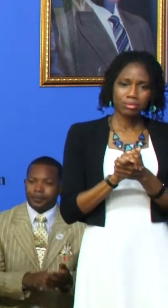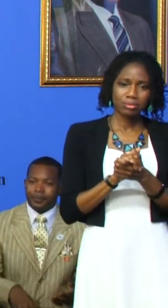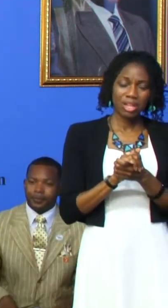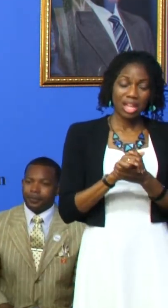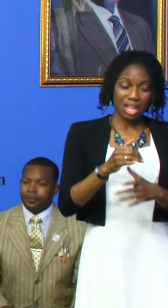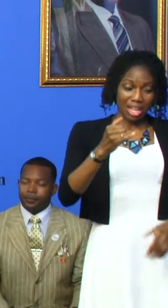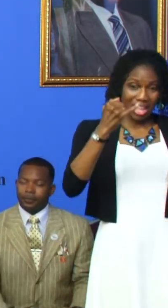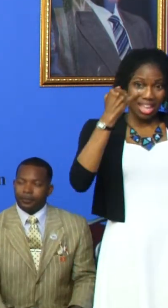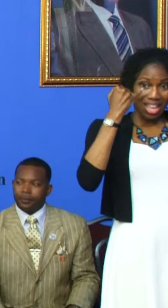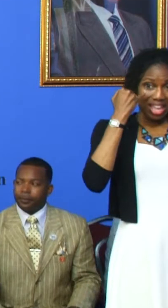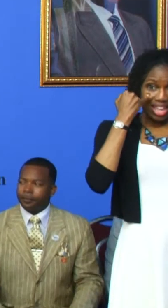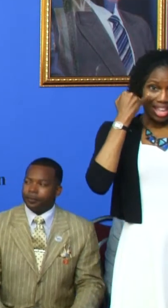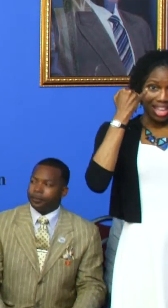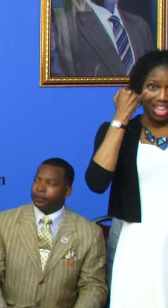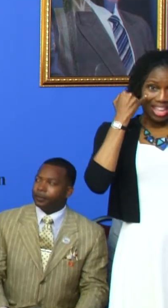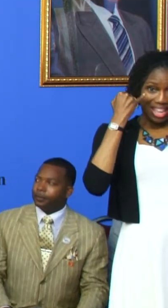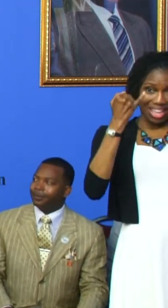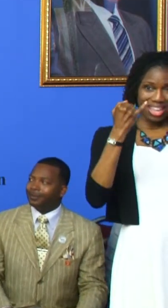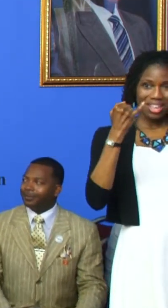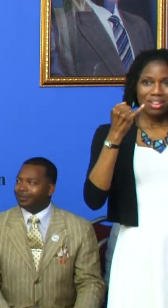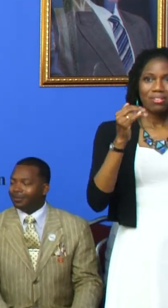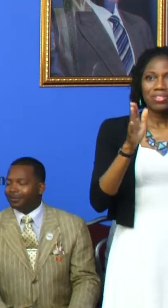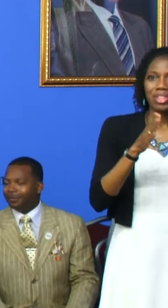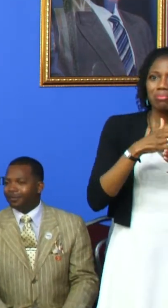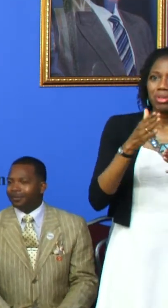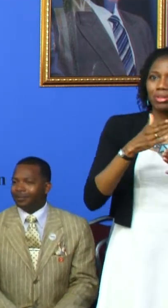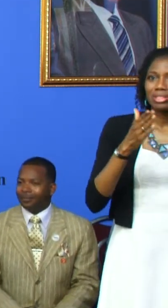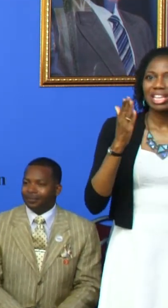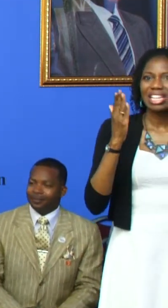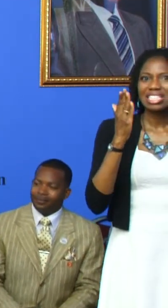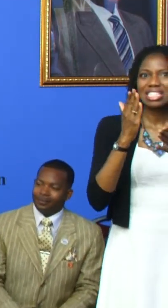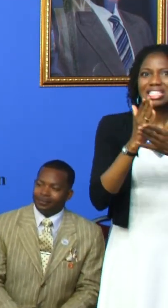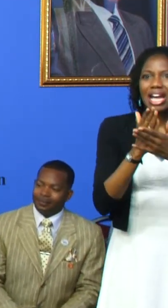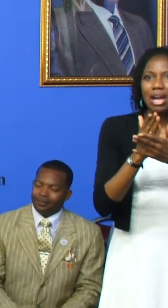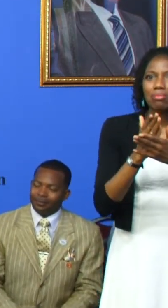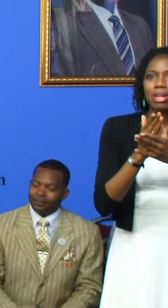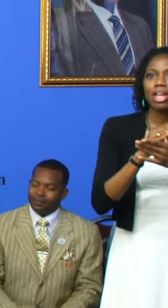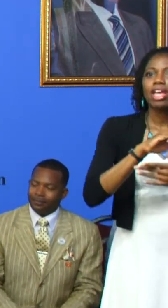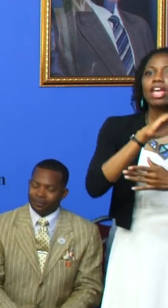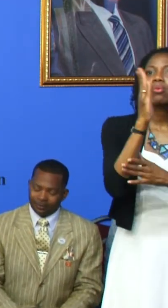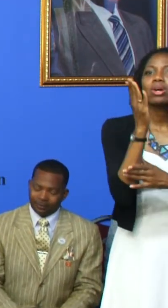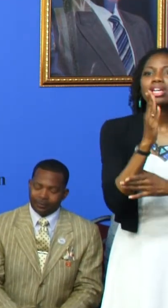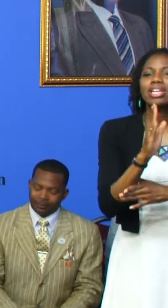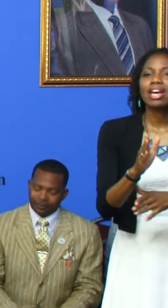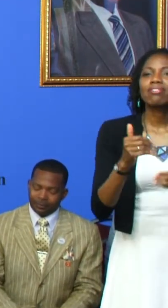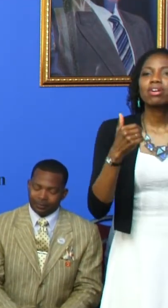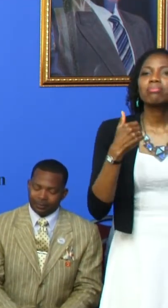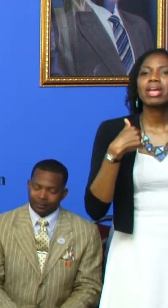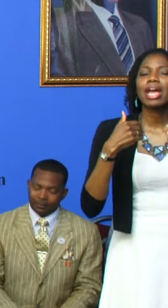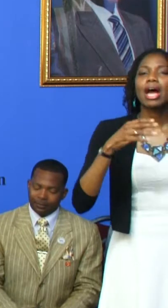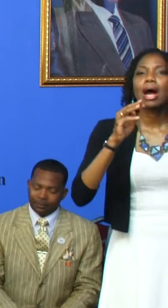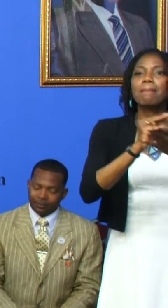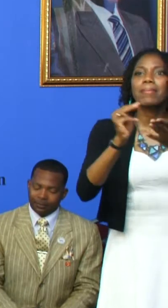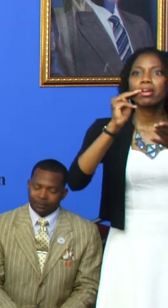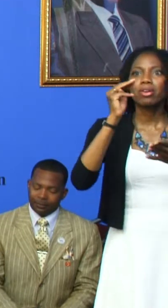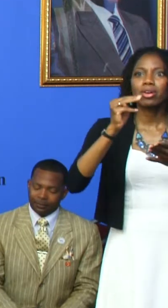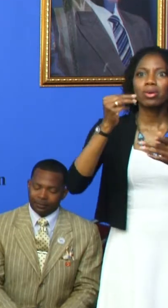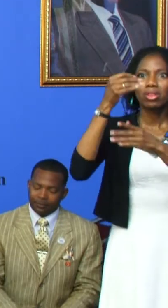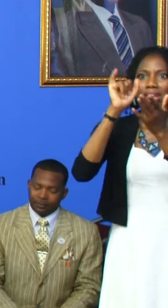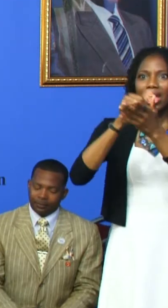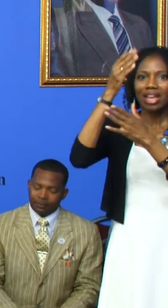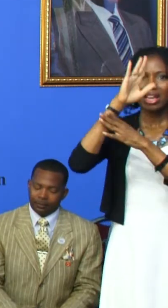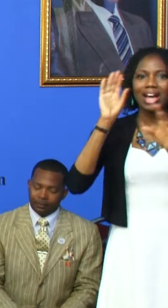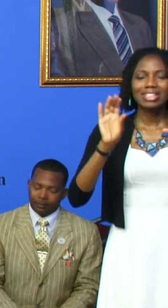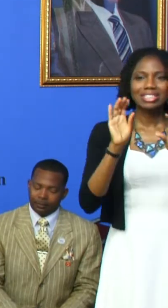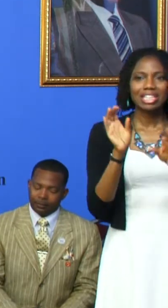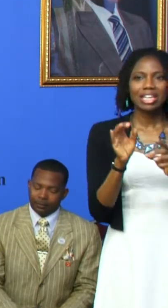If the music had jammed, it would have never been a miracle. If the music hadn't